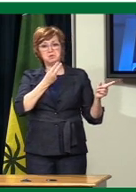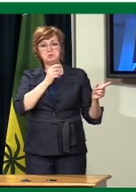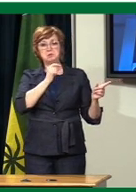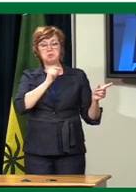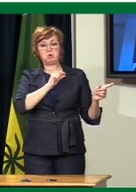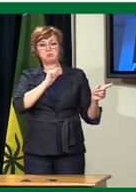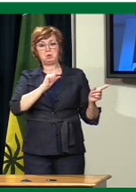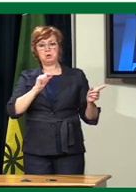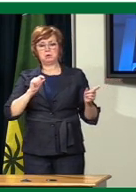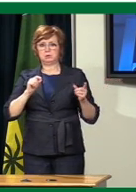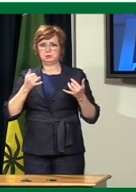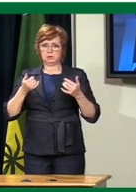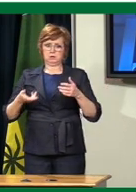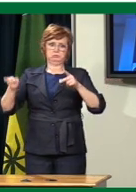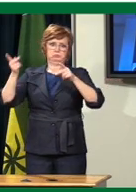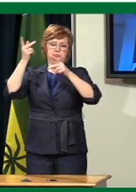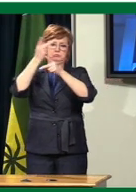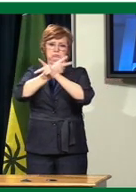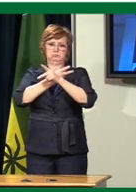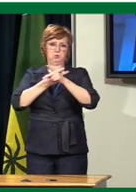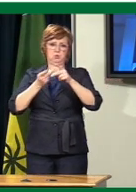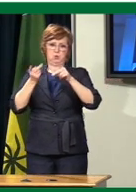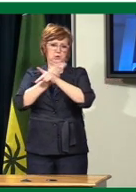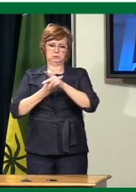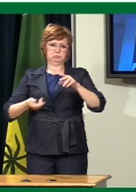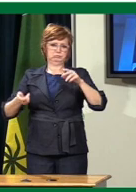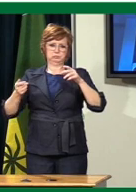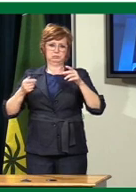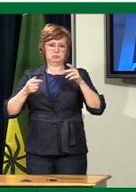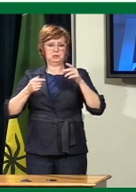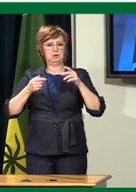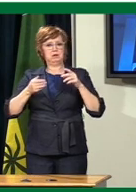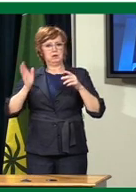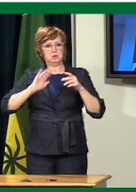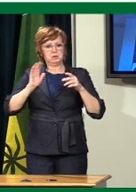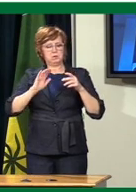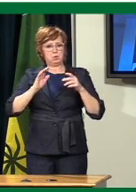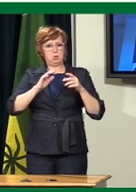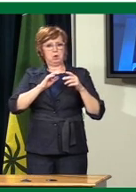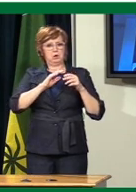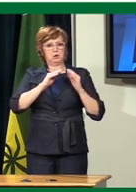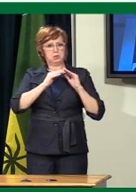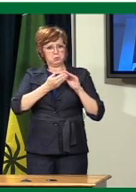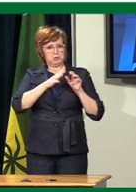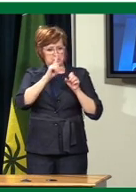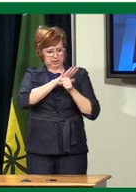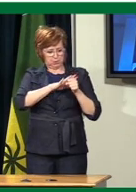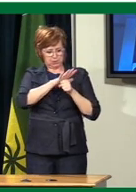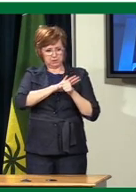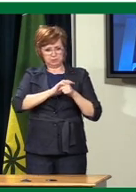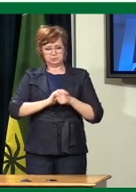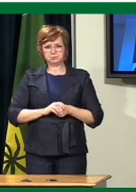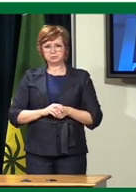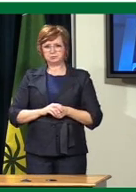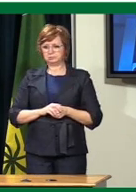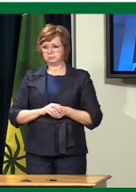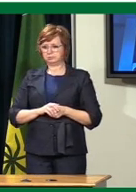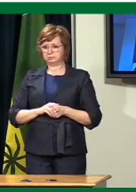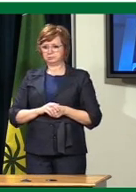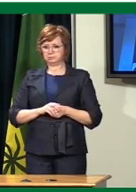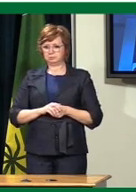that's a much more complex problem for us, and including it's a much more complex problem to actually contain with